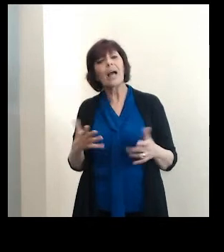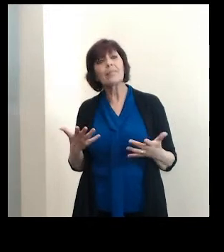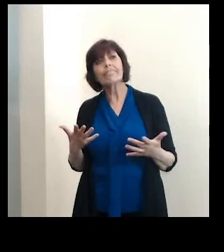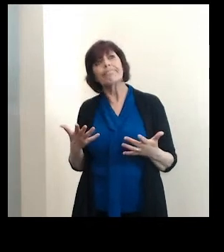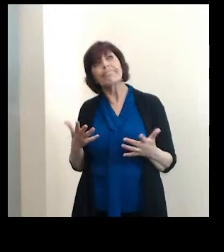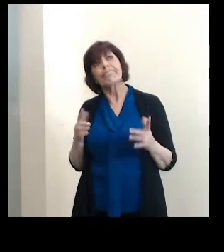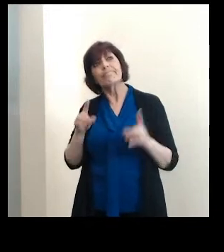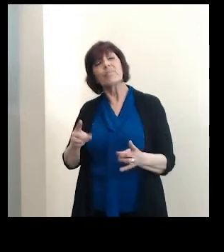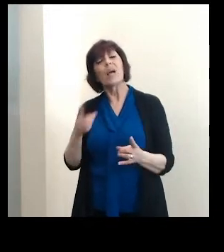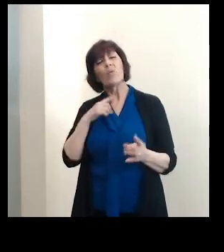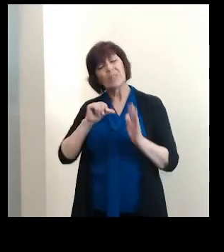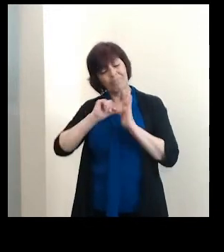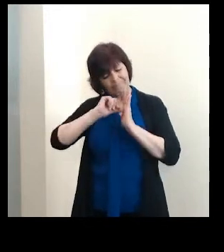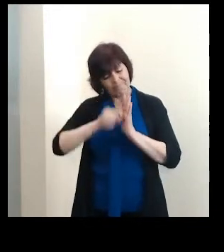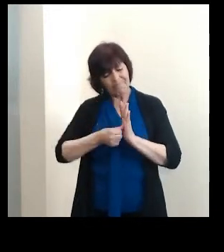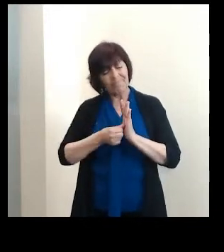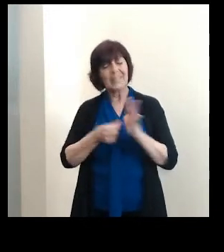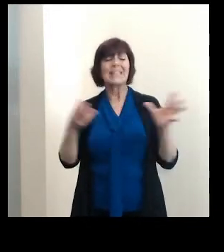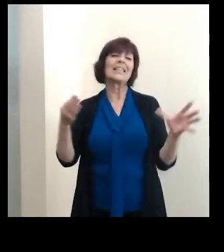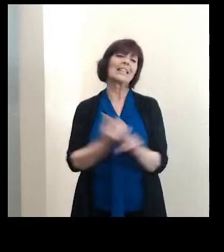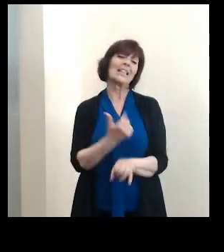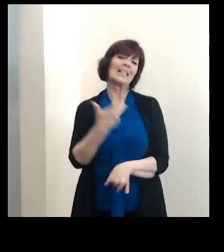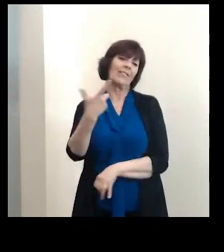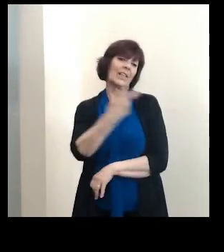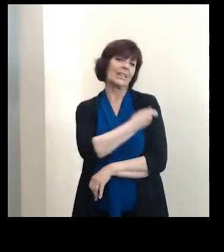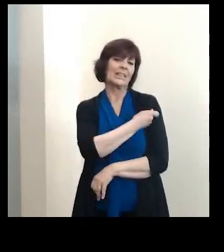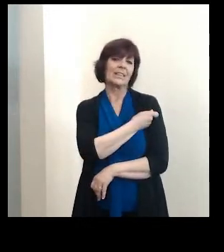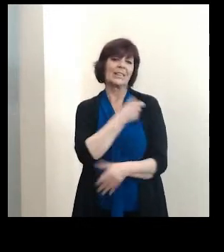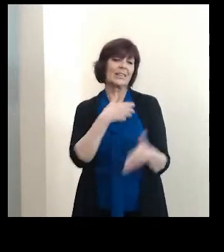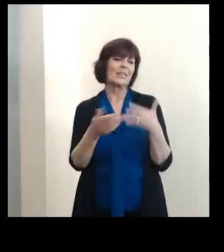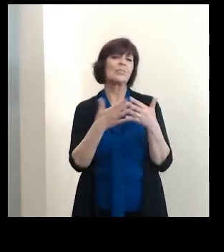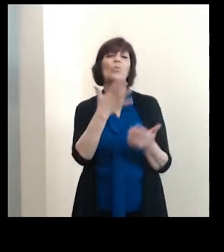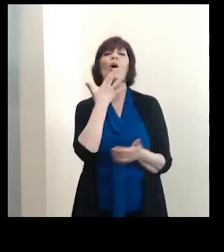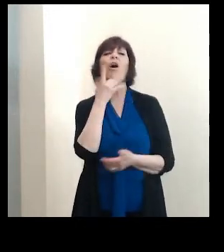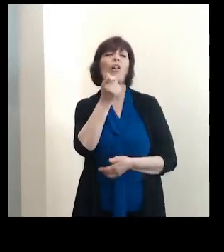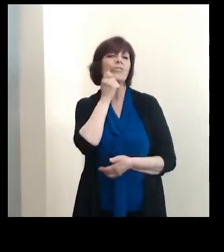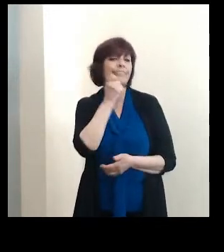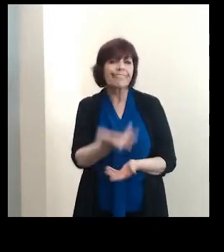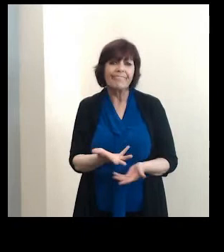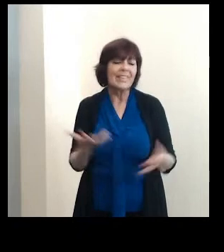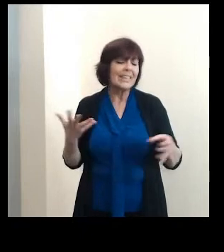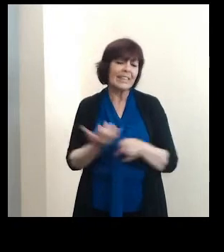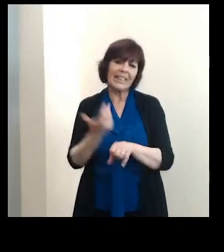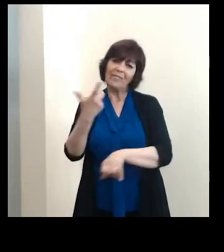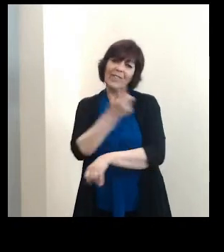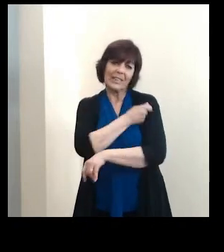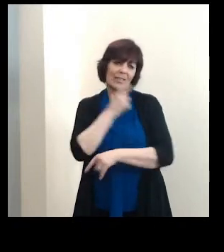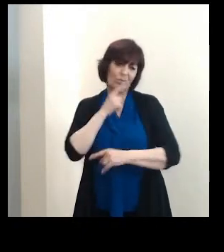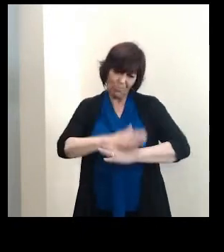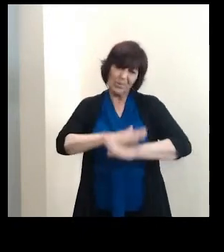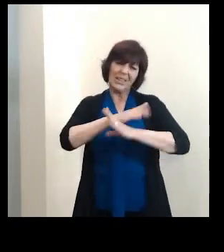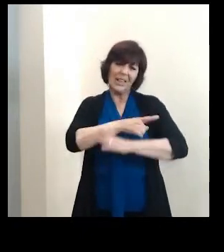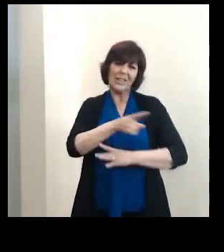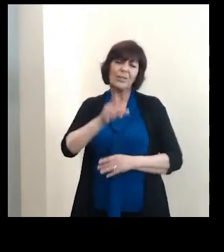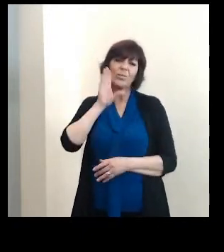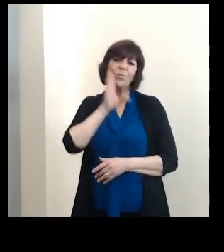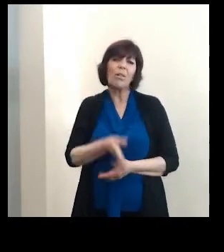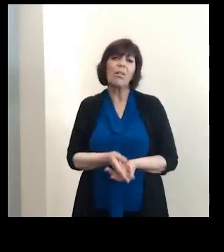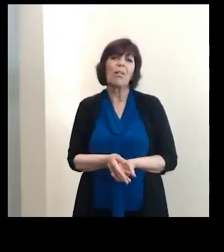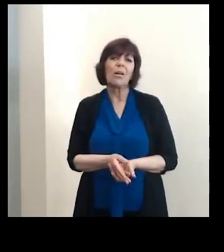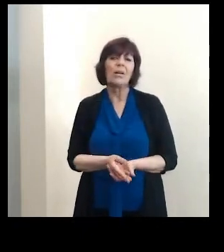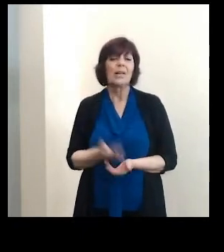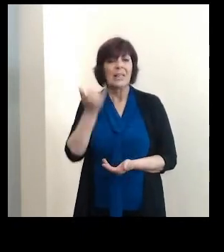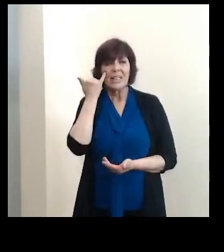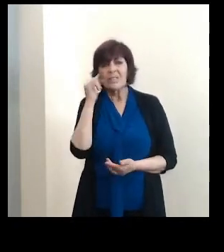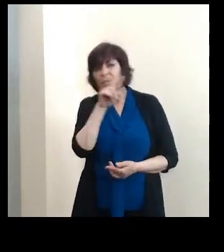I just want to reiterate to everyone, get the vaccine. It doesn't matter what color you are, get the vaccine. It's going to protect you. And if you